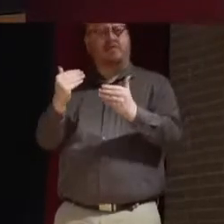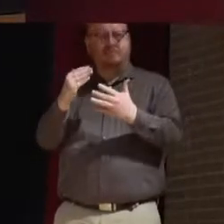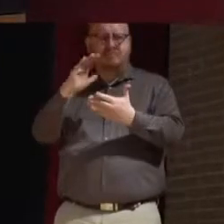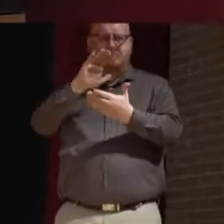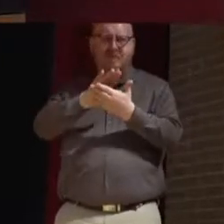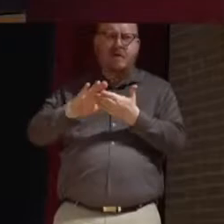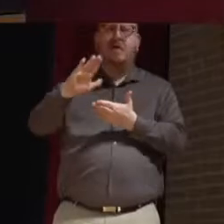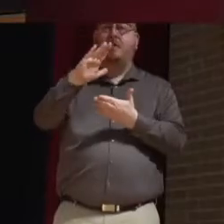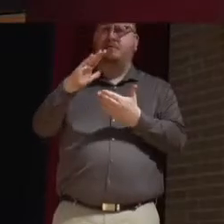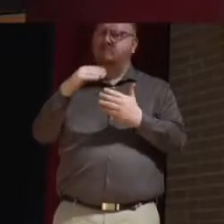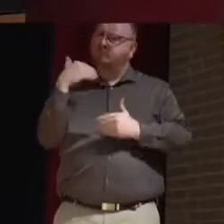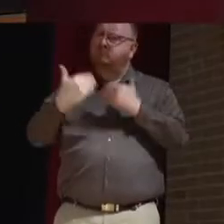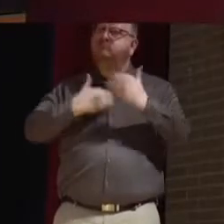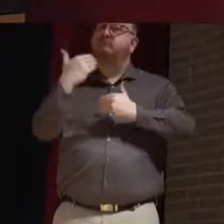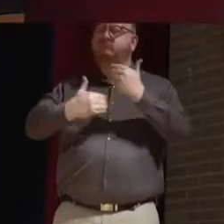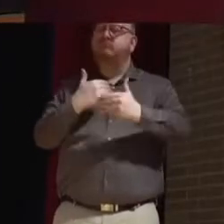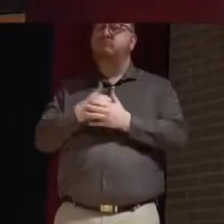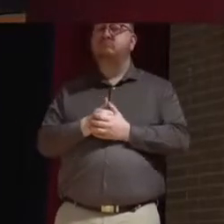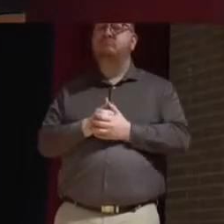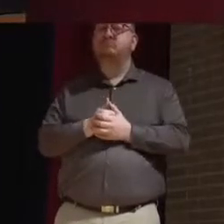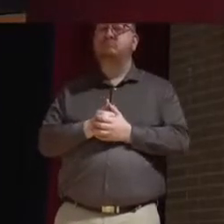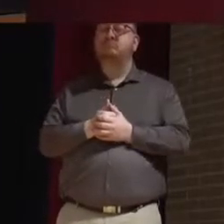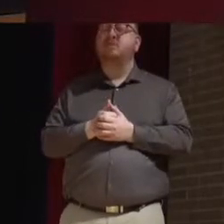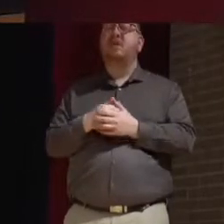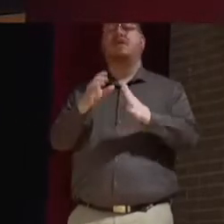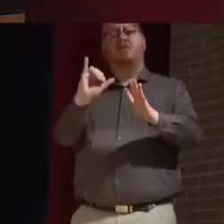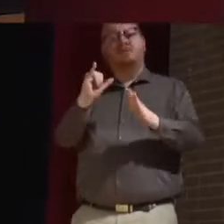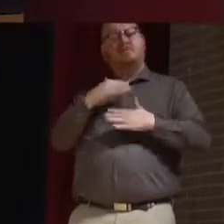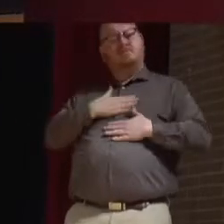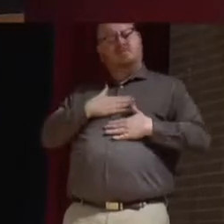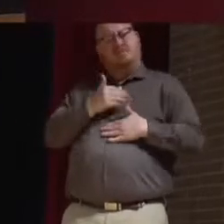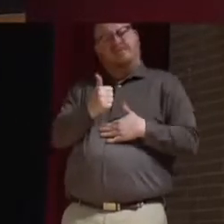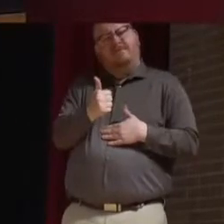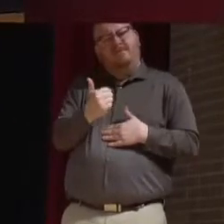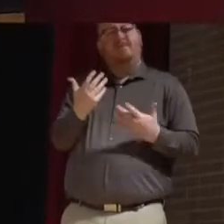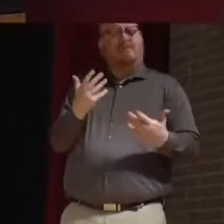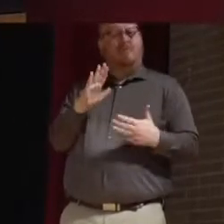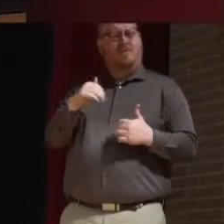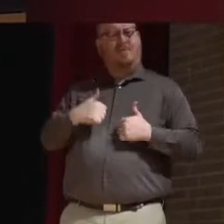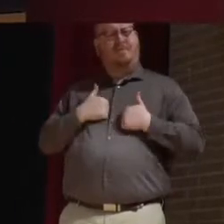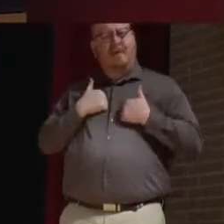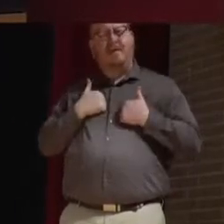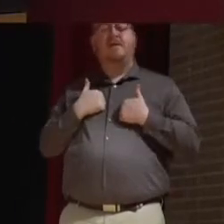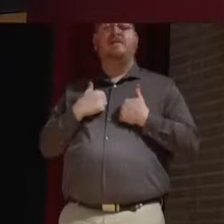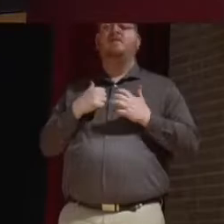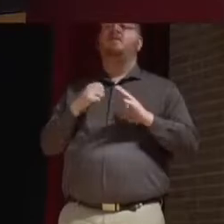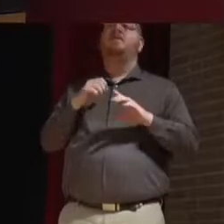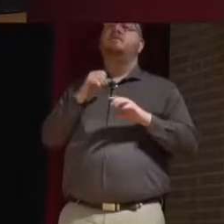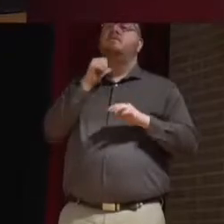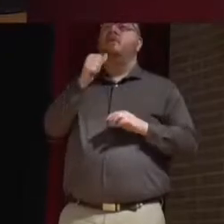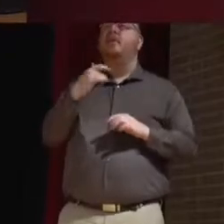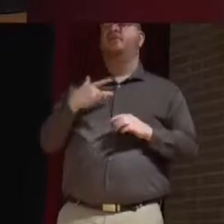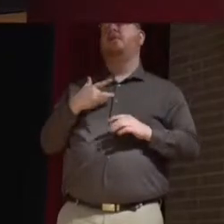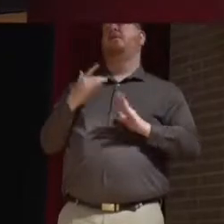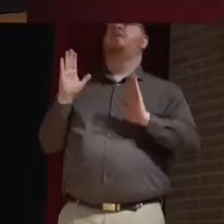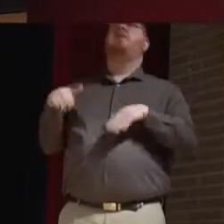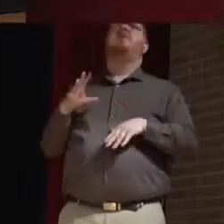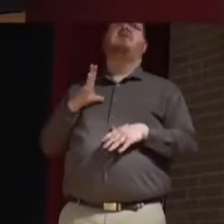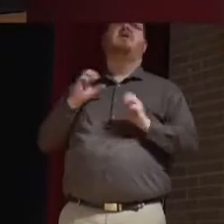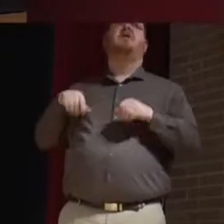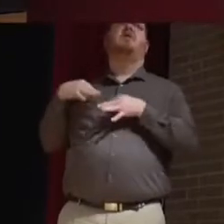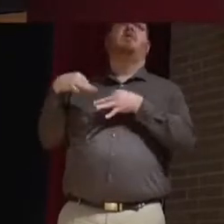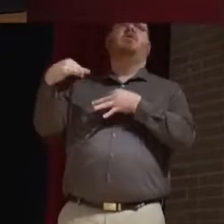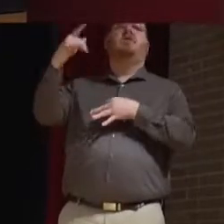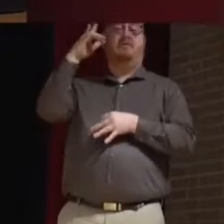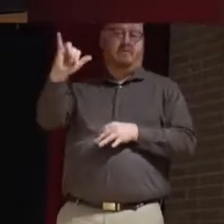and before you go off to the universities, just have fun, live your life a little bit, and don't take anything for granted. All right, thank you.